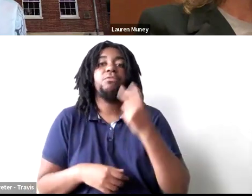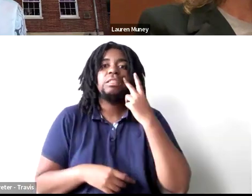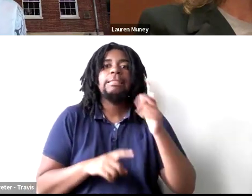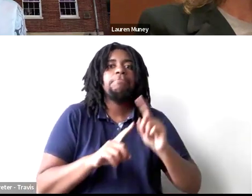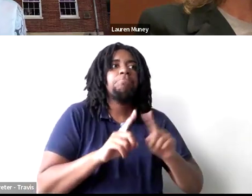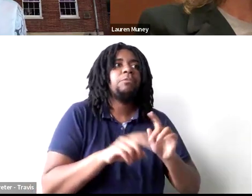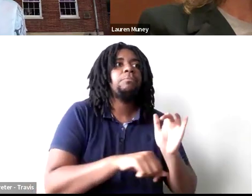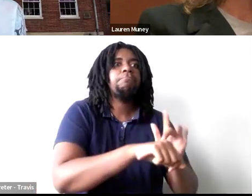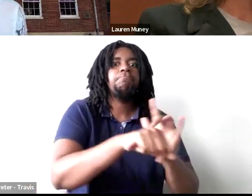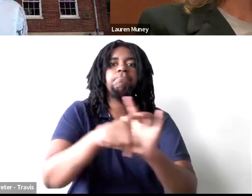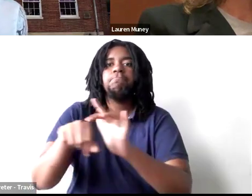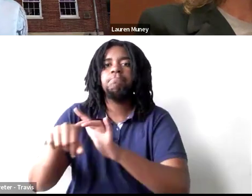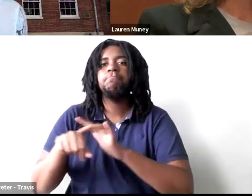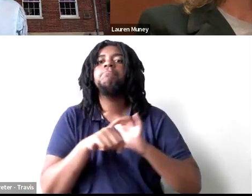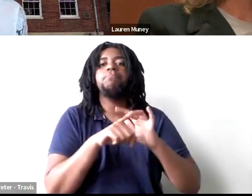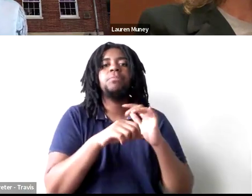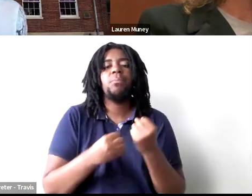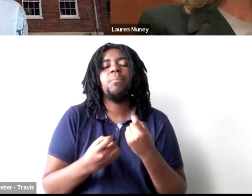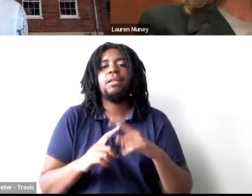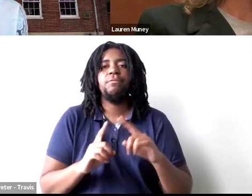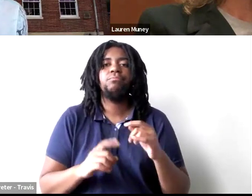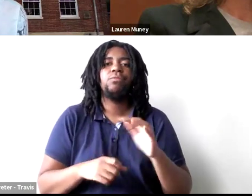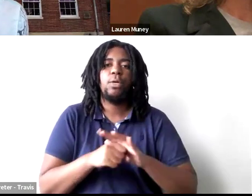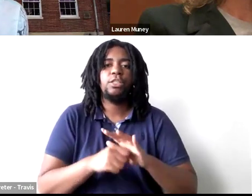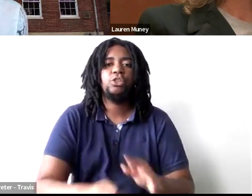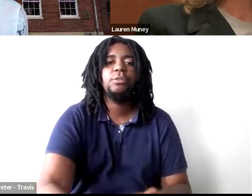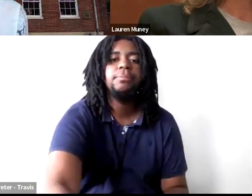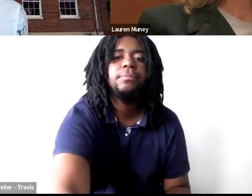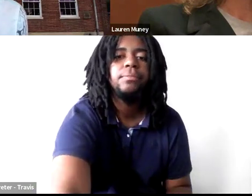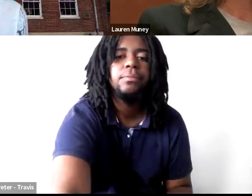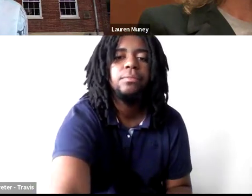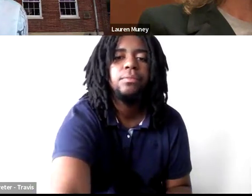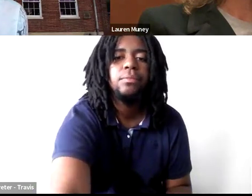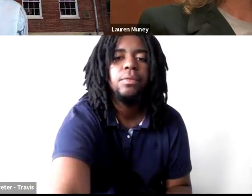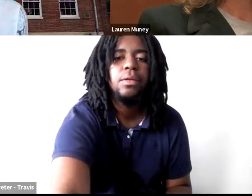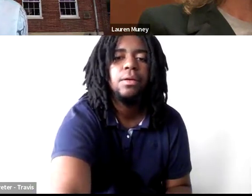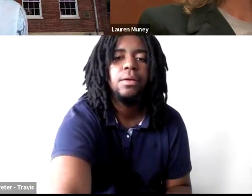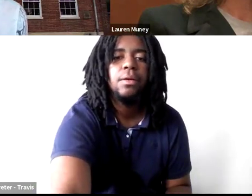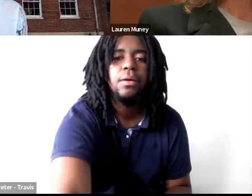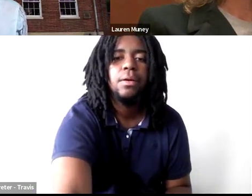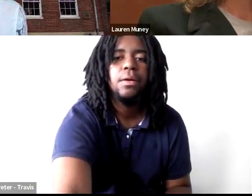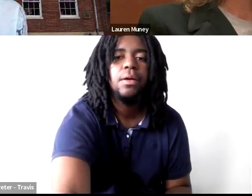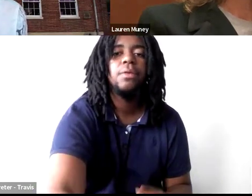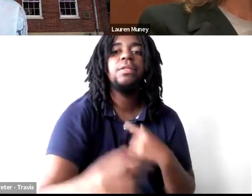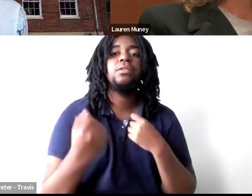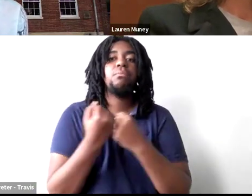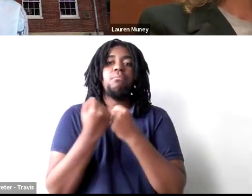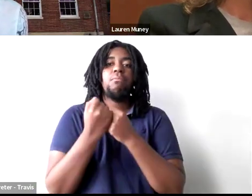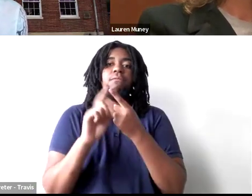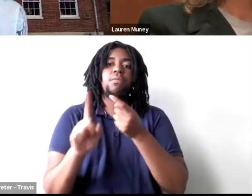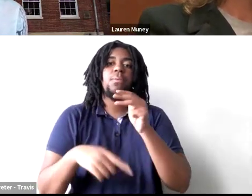New York Design Center, and countless other locations. With support from the Maryland State Arts Council, she also created the Peale